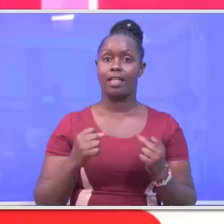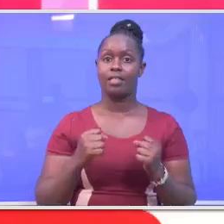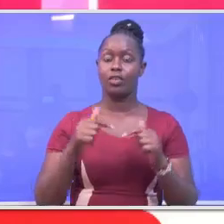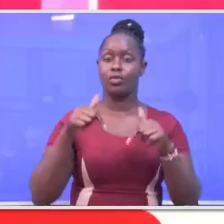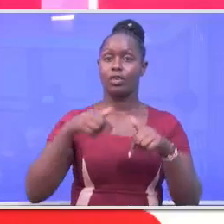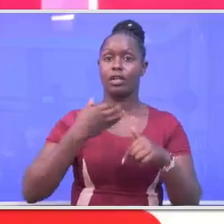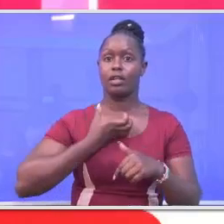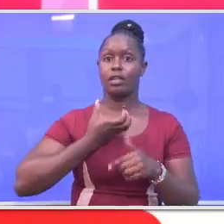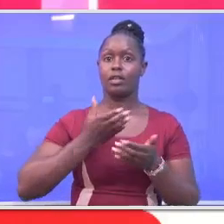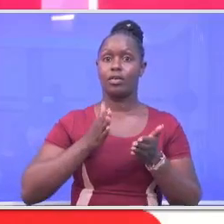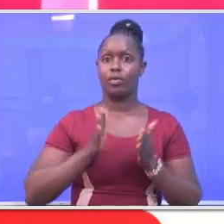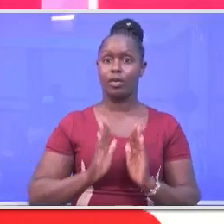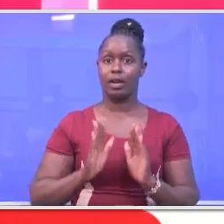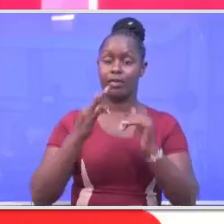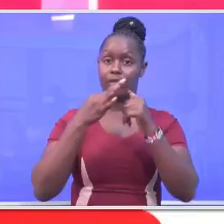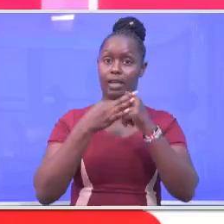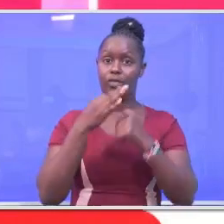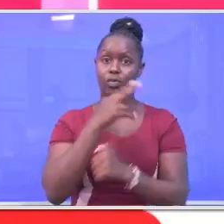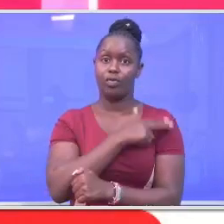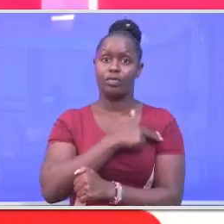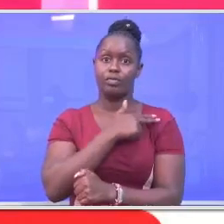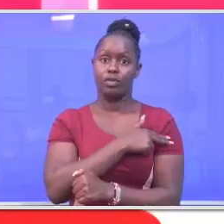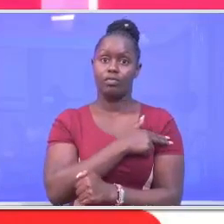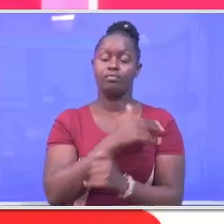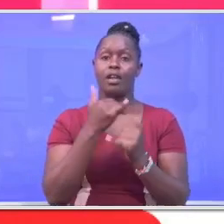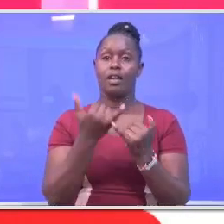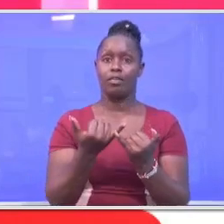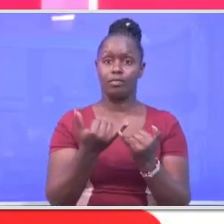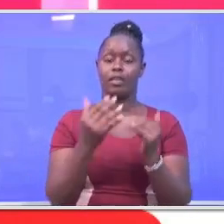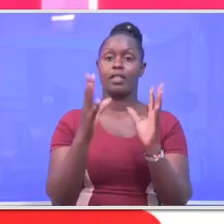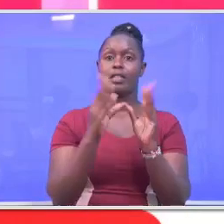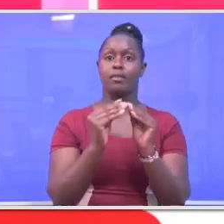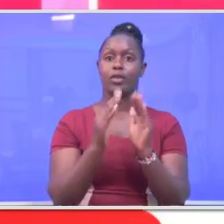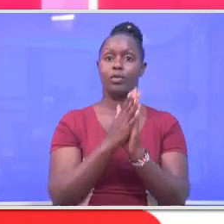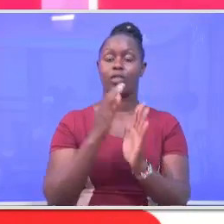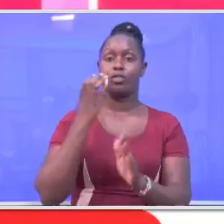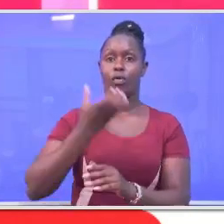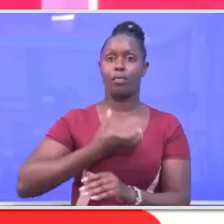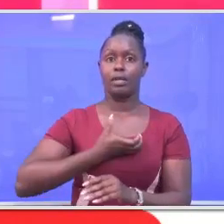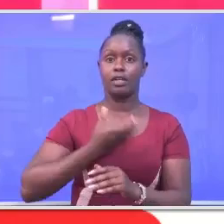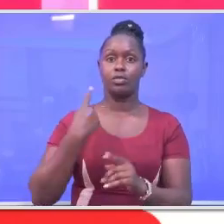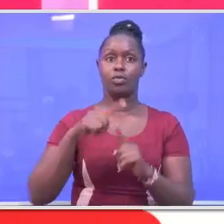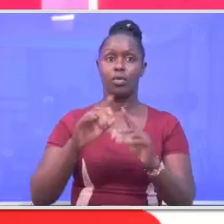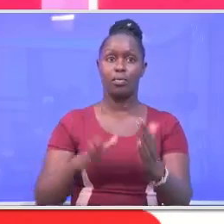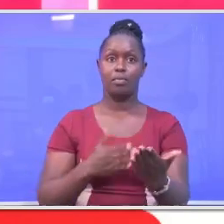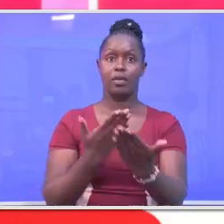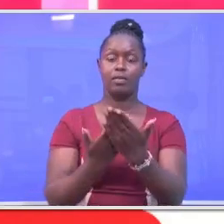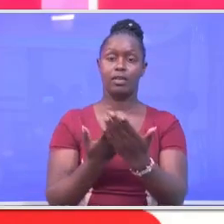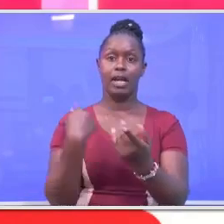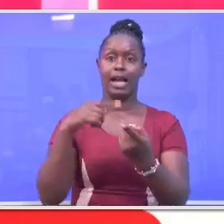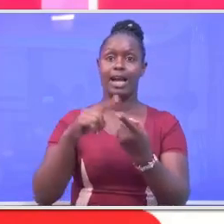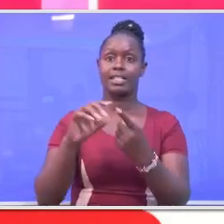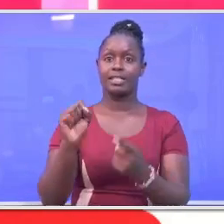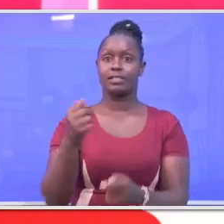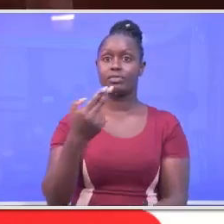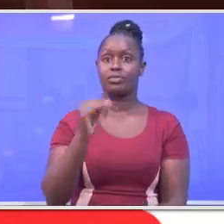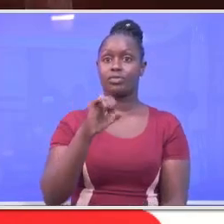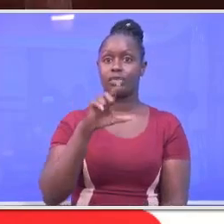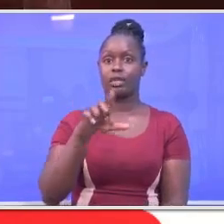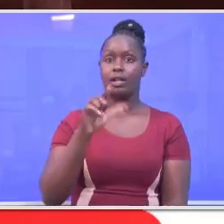and proprietors of the 8 facilities were before the Health Committee presenting their submissions, as Sheila Chelangat now